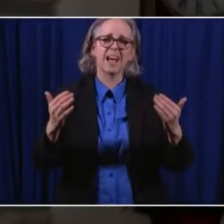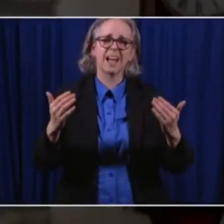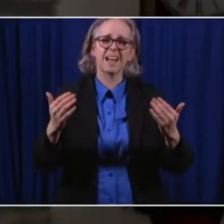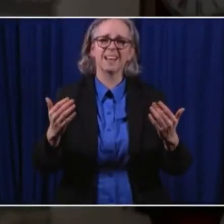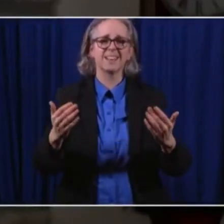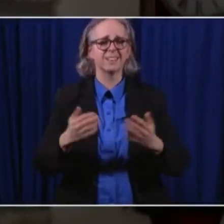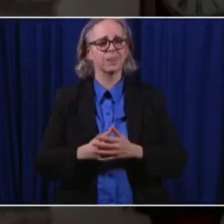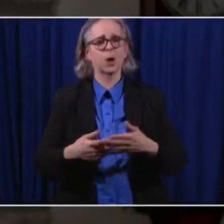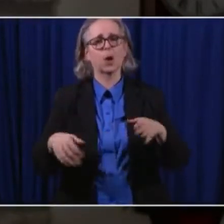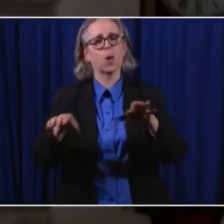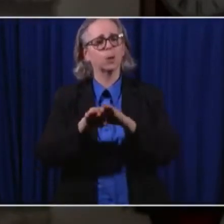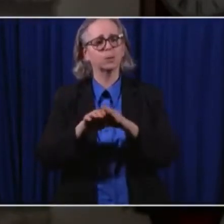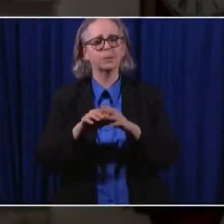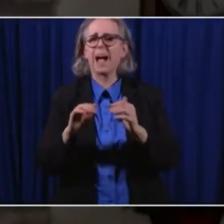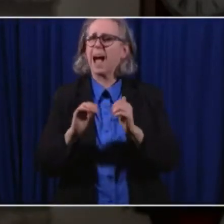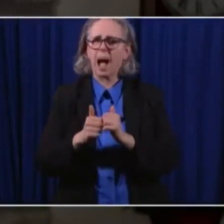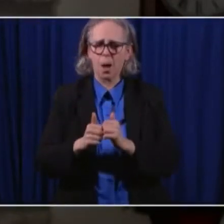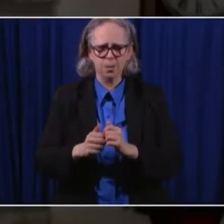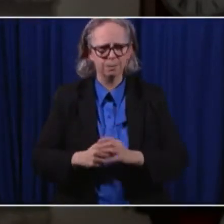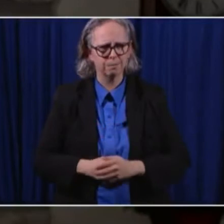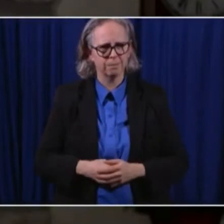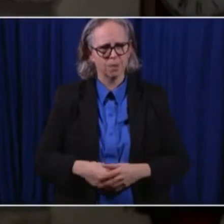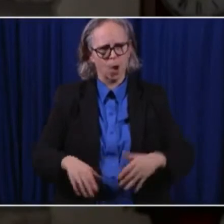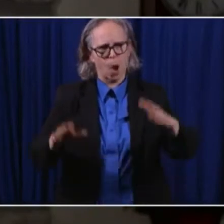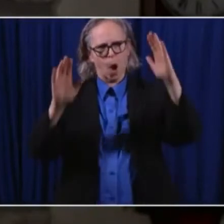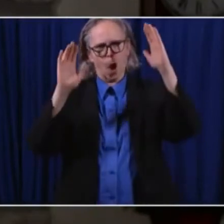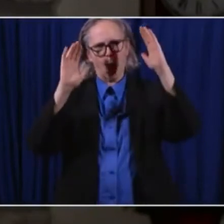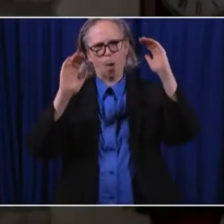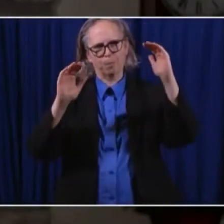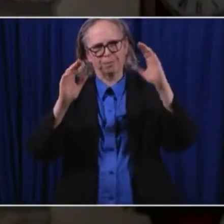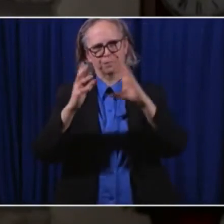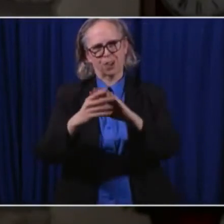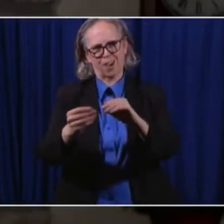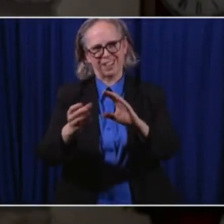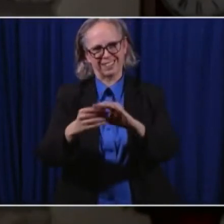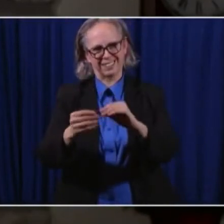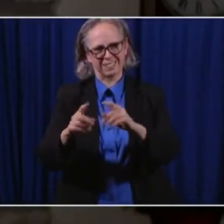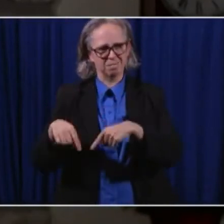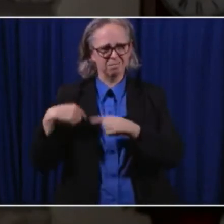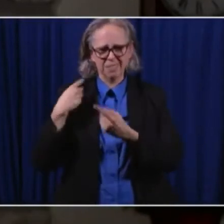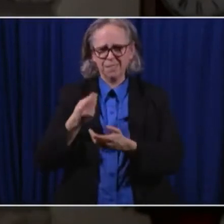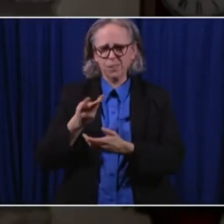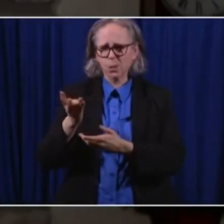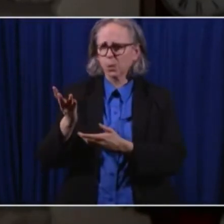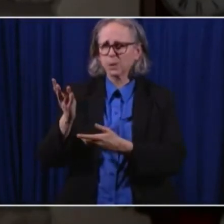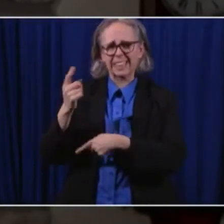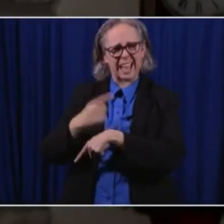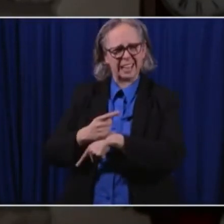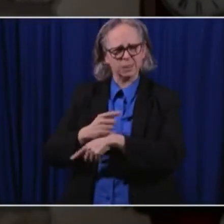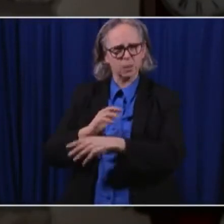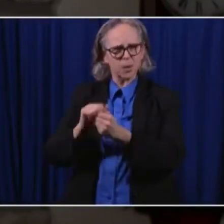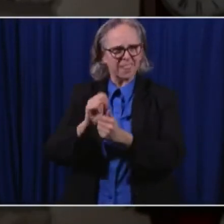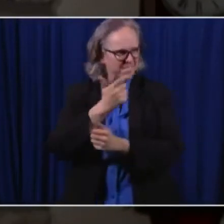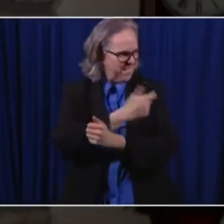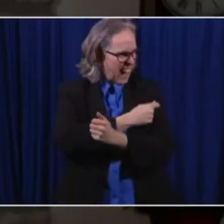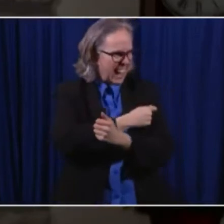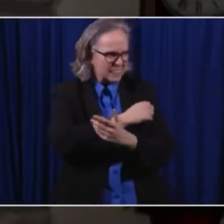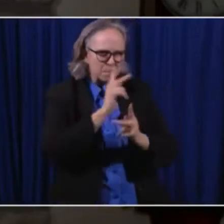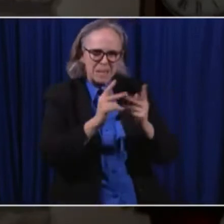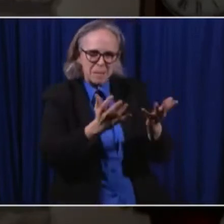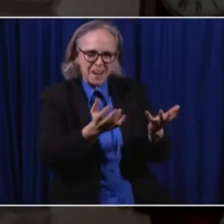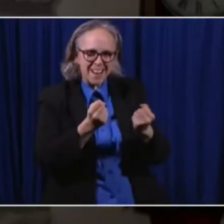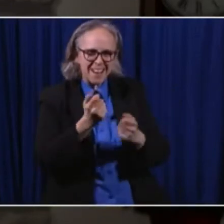of hope. The last few days with the start of the vaccines for essential health care workers and in nursing homes shows that